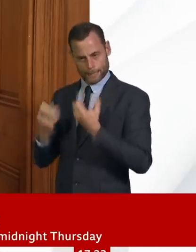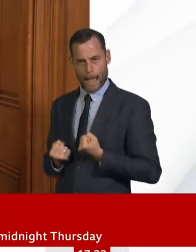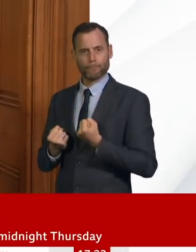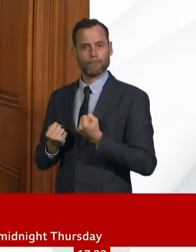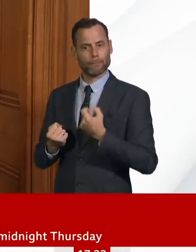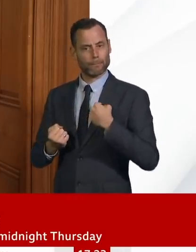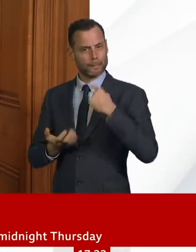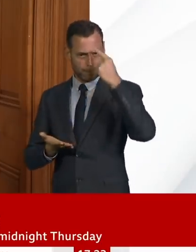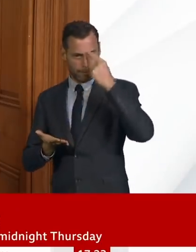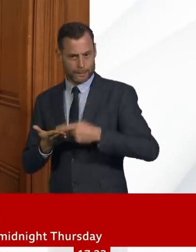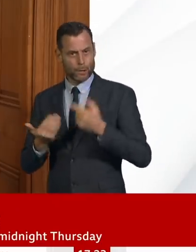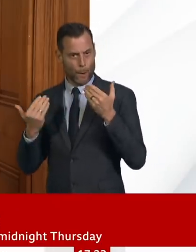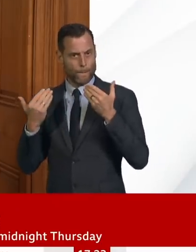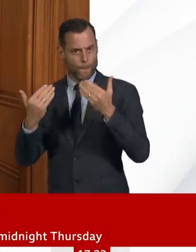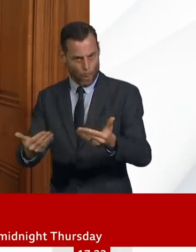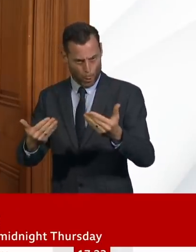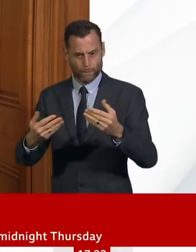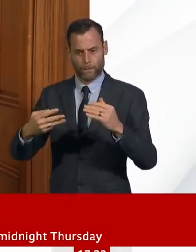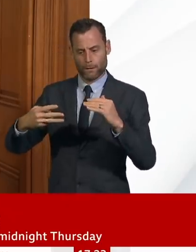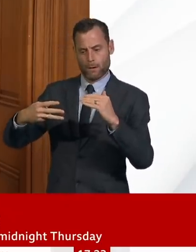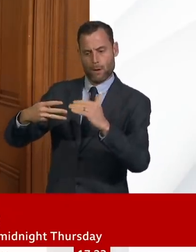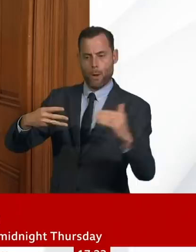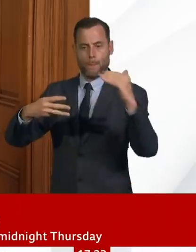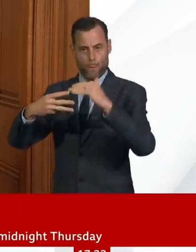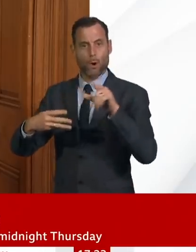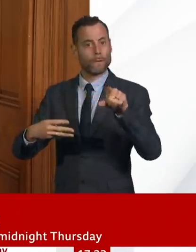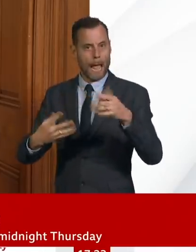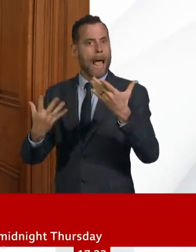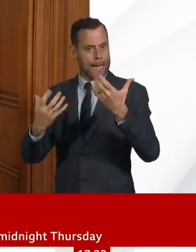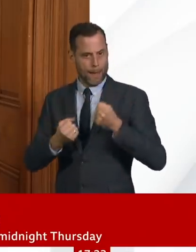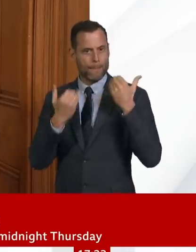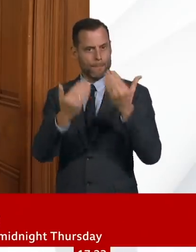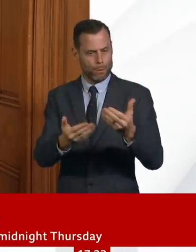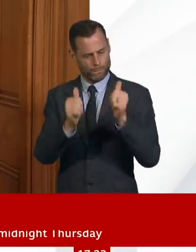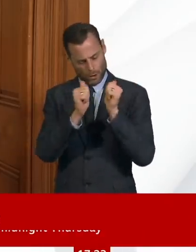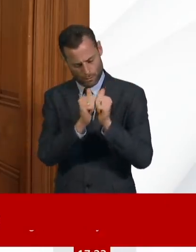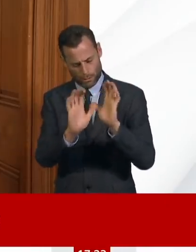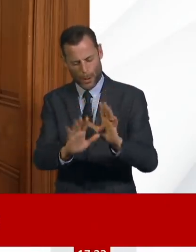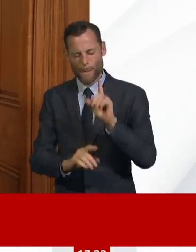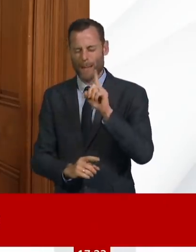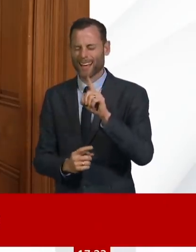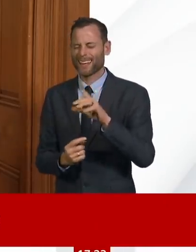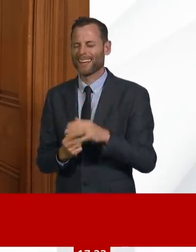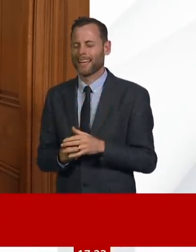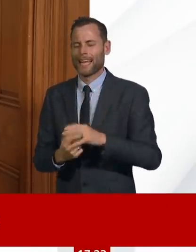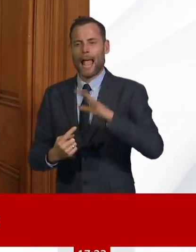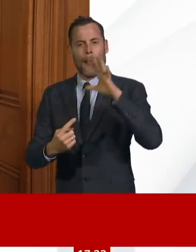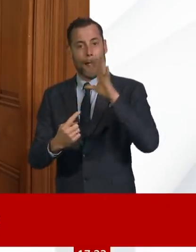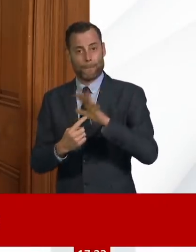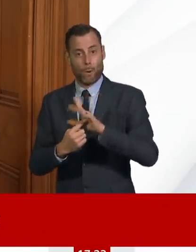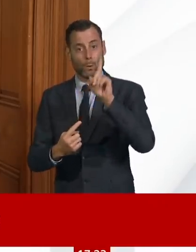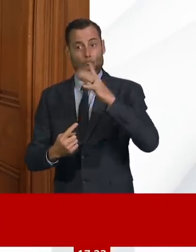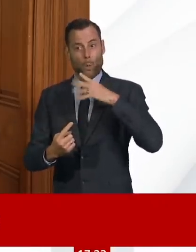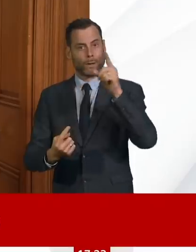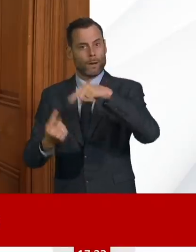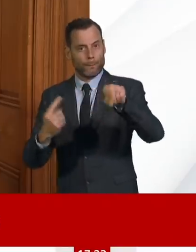will, and implementing these measures. And the most important thing now is that people comply, and